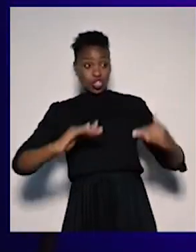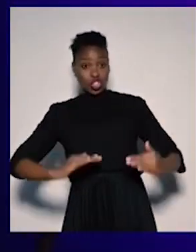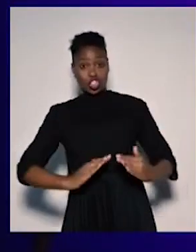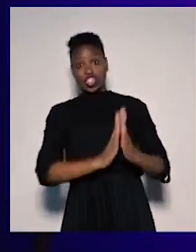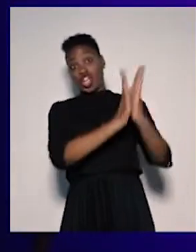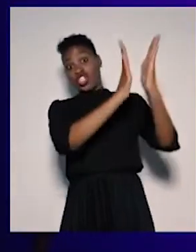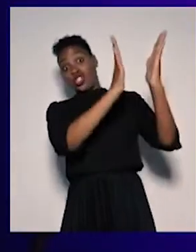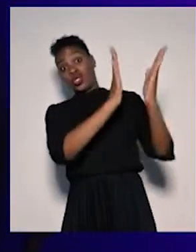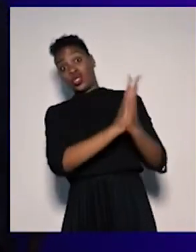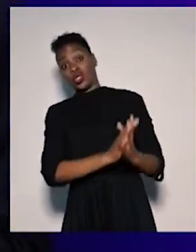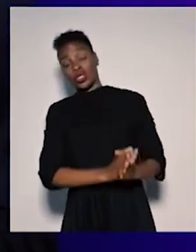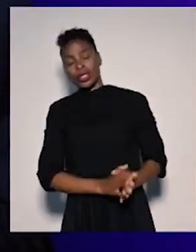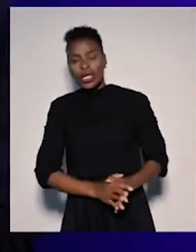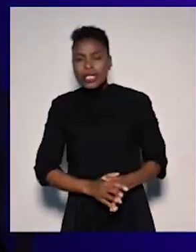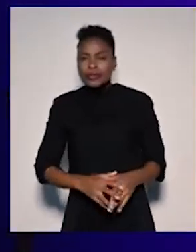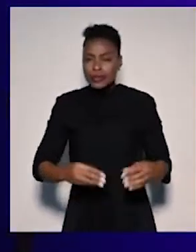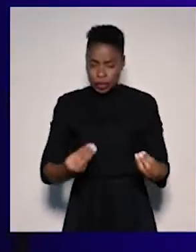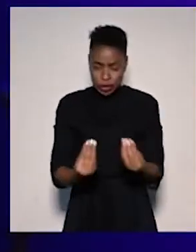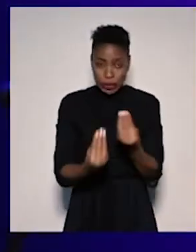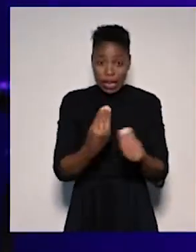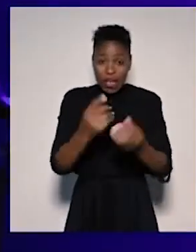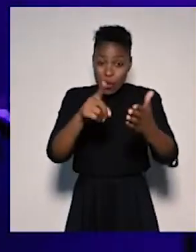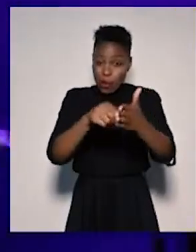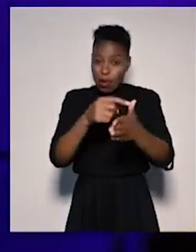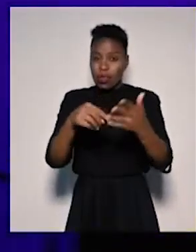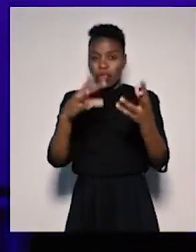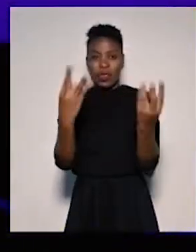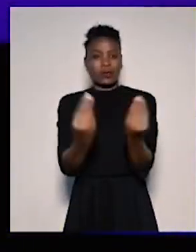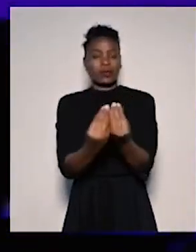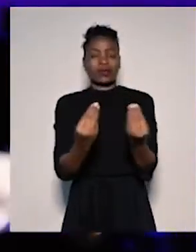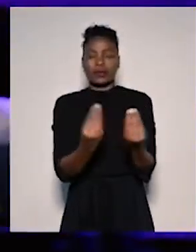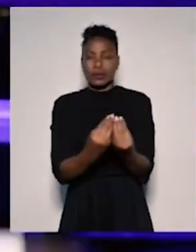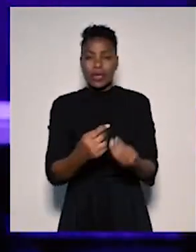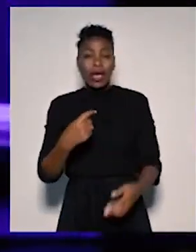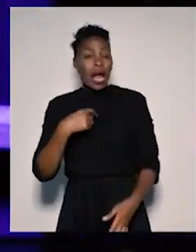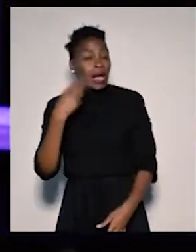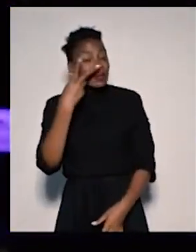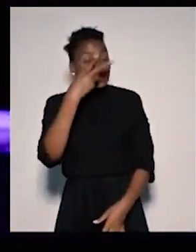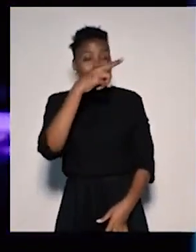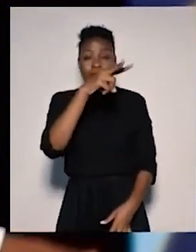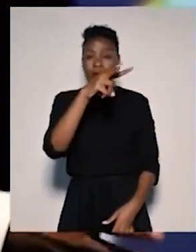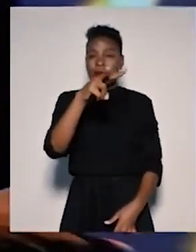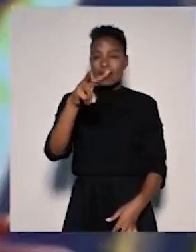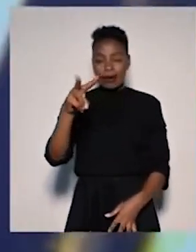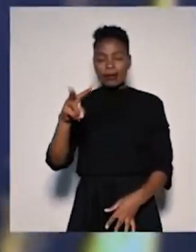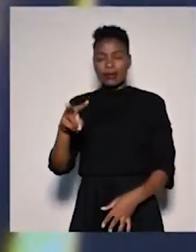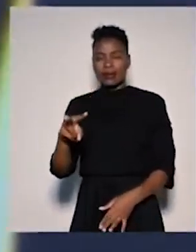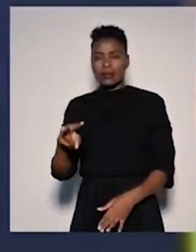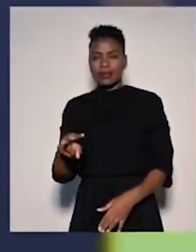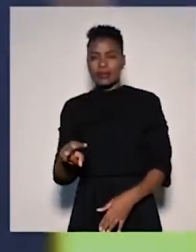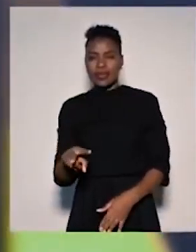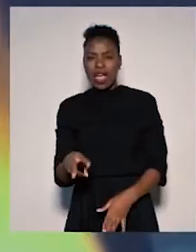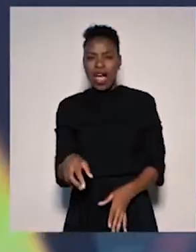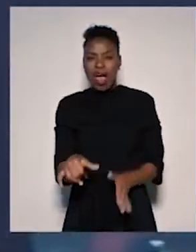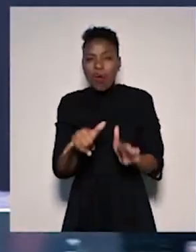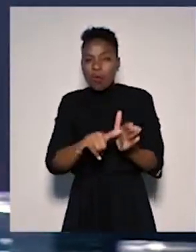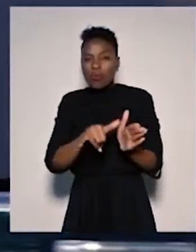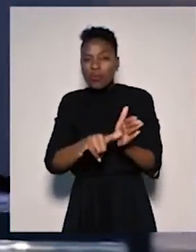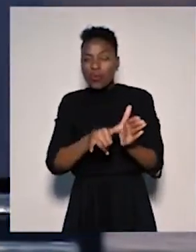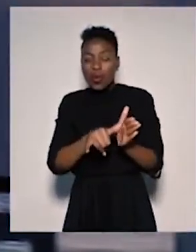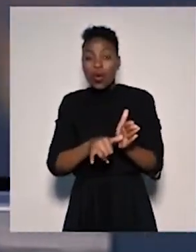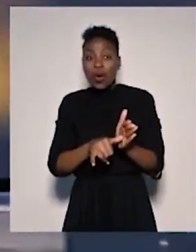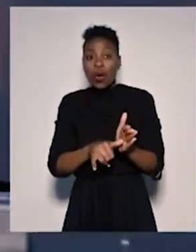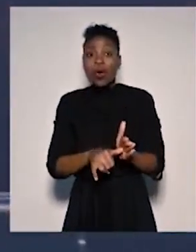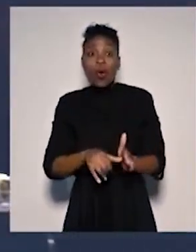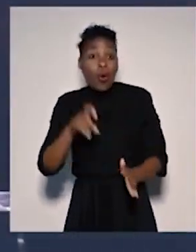some of the parents today who encourage their children in wrong things. I saw something not long, I think it's on YouTube or it's on WhatsApp.